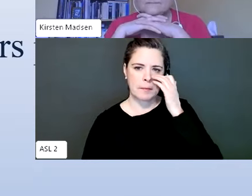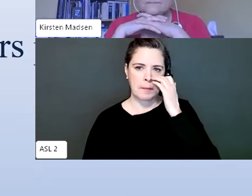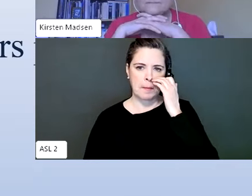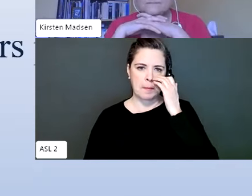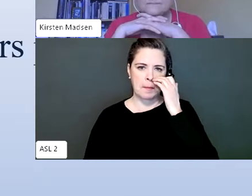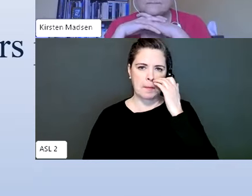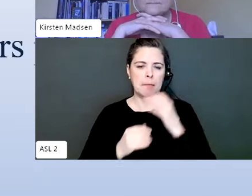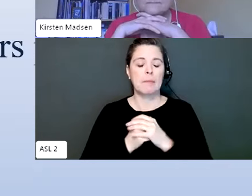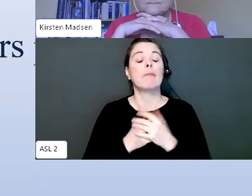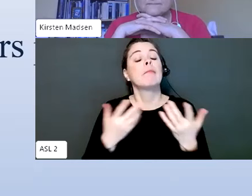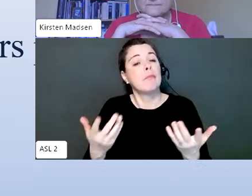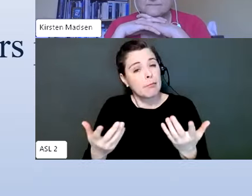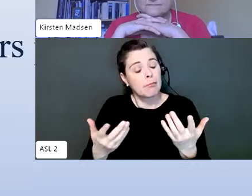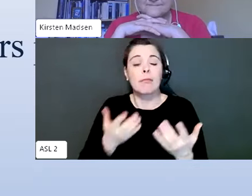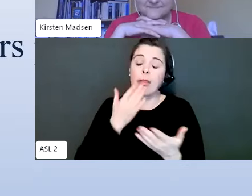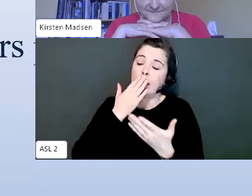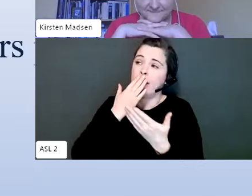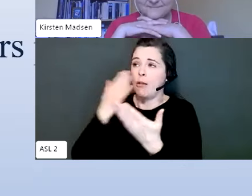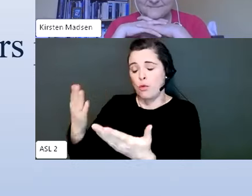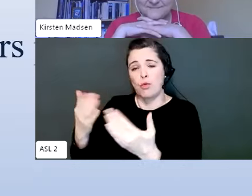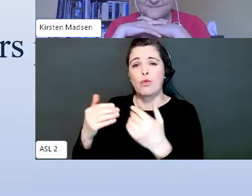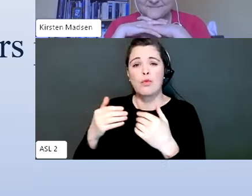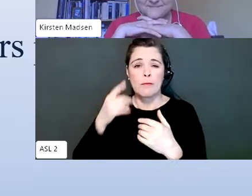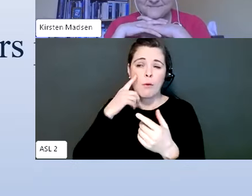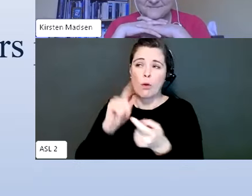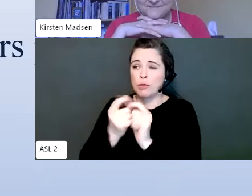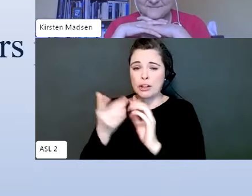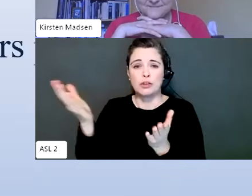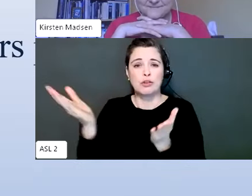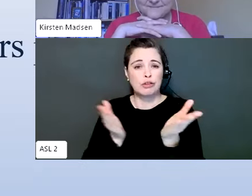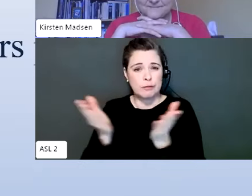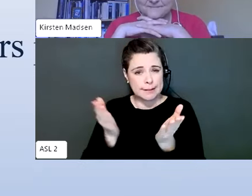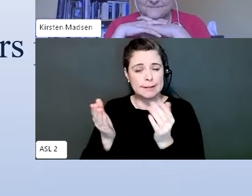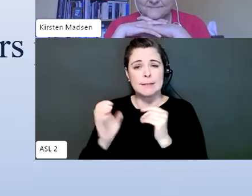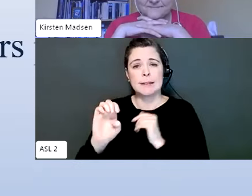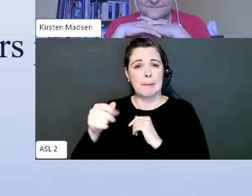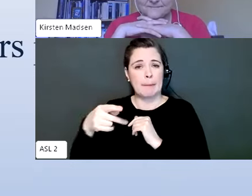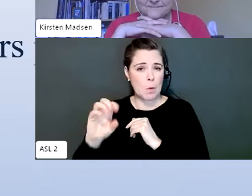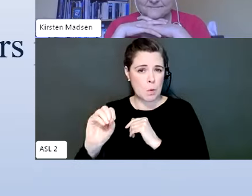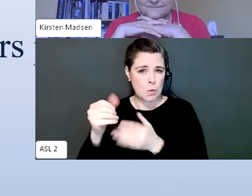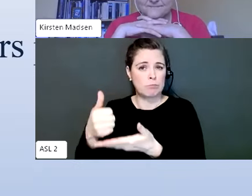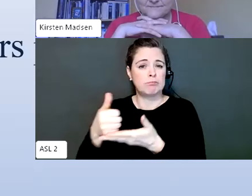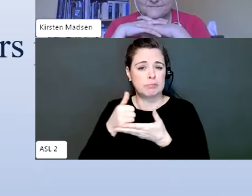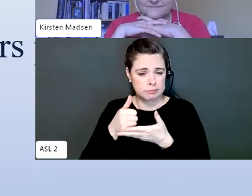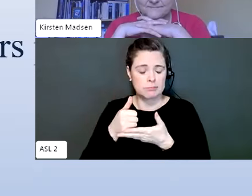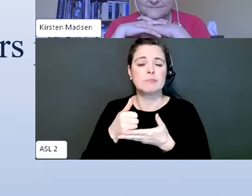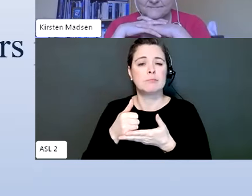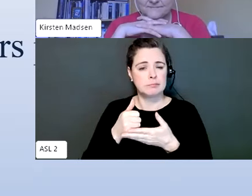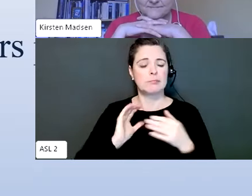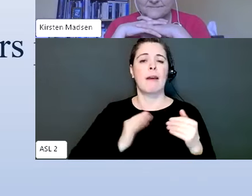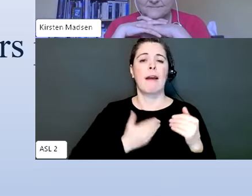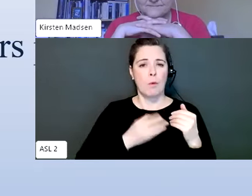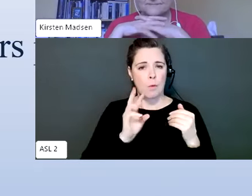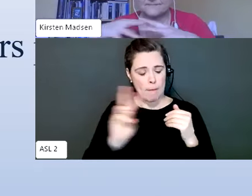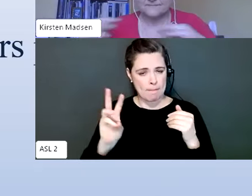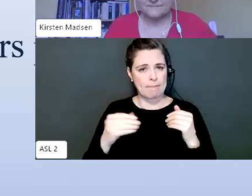it translated into French. So thank you very much for that. What a huge help. And this French version is also available on the Sheridan website and